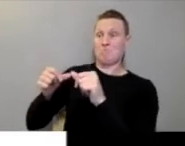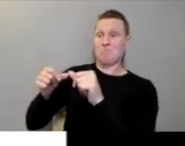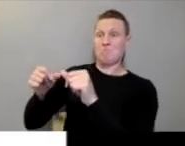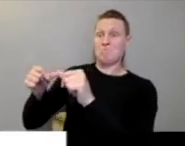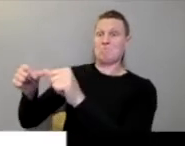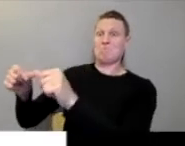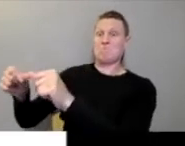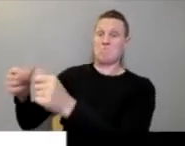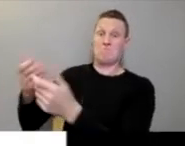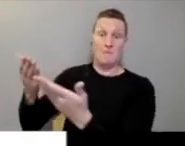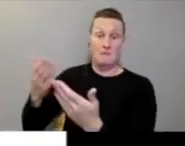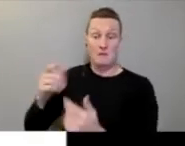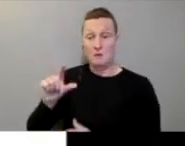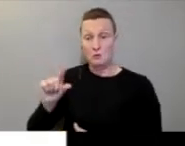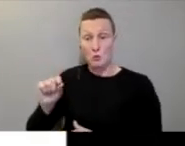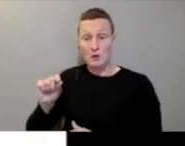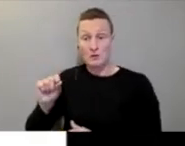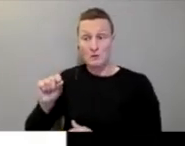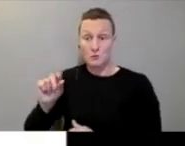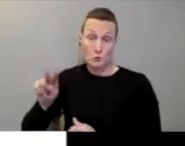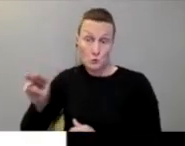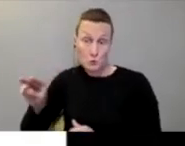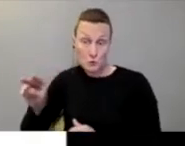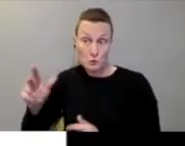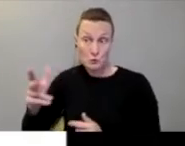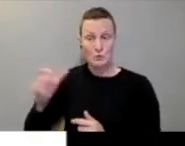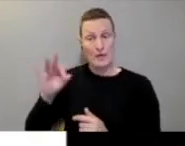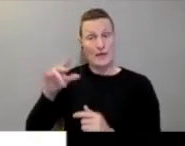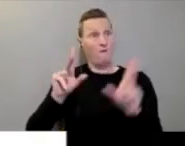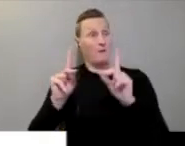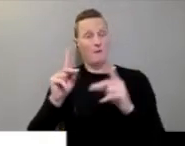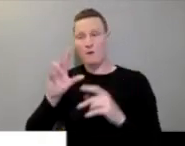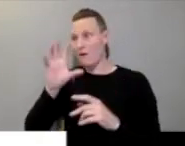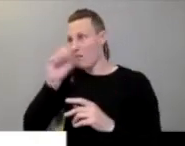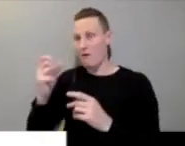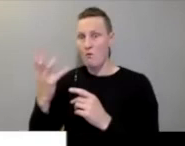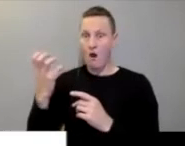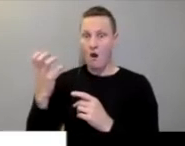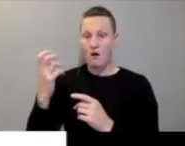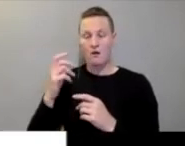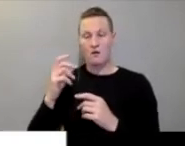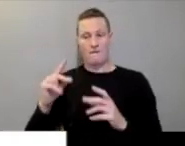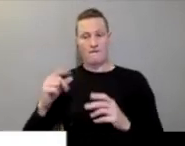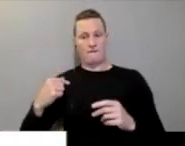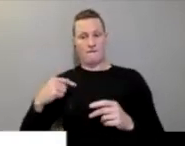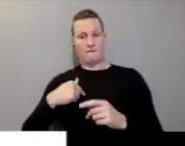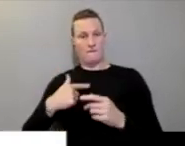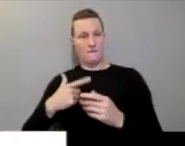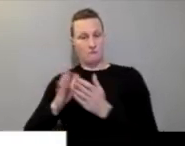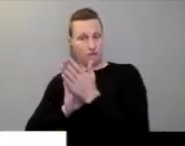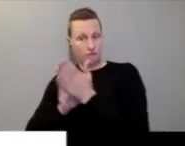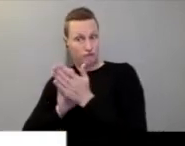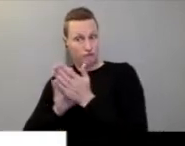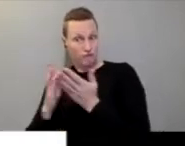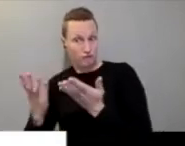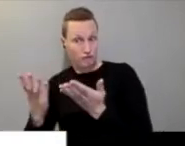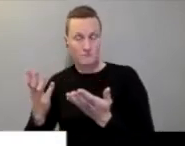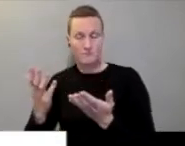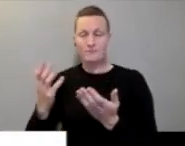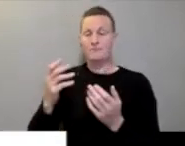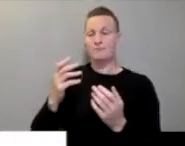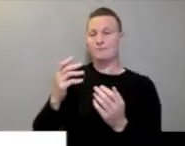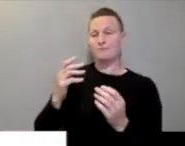be faring well and should people be amenable to that. But the intention is that this